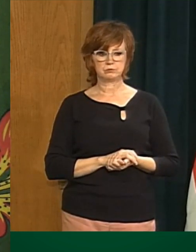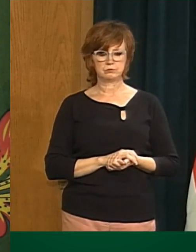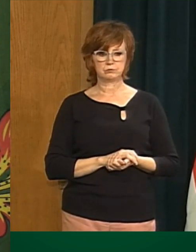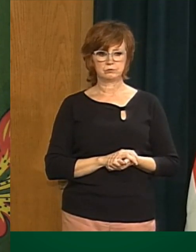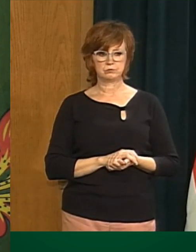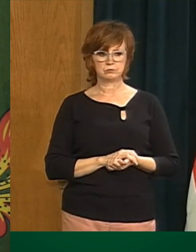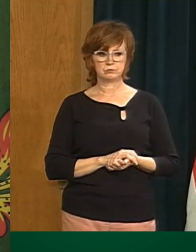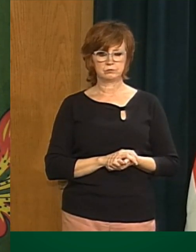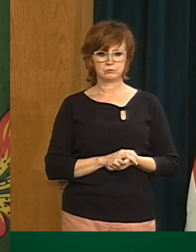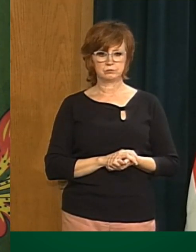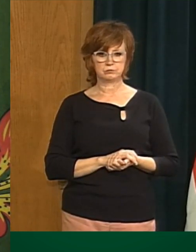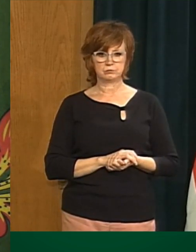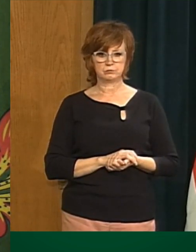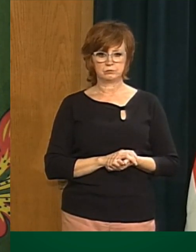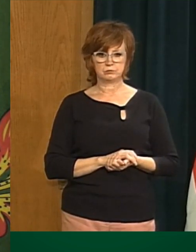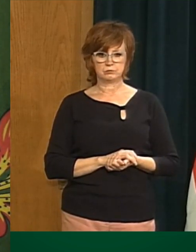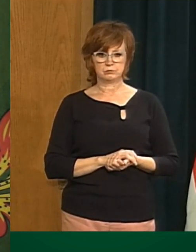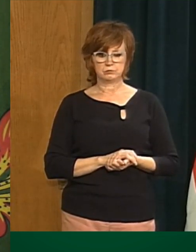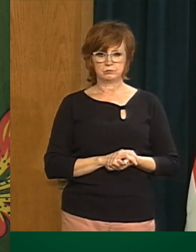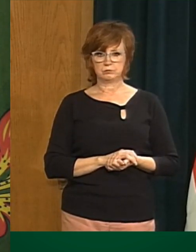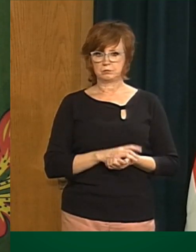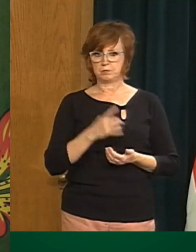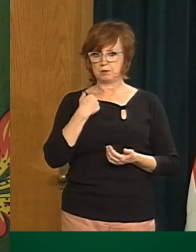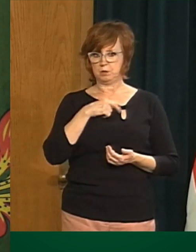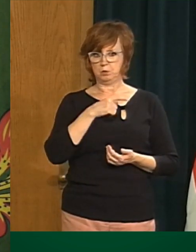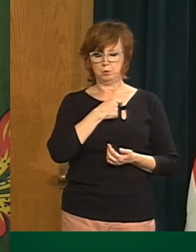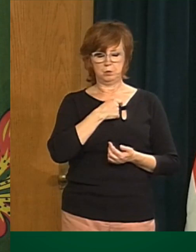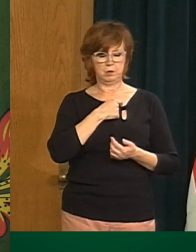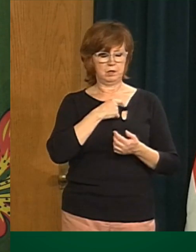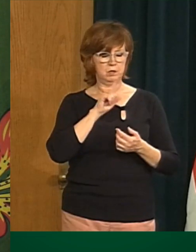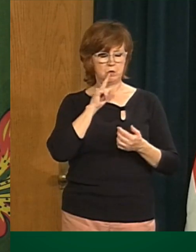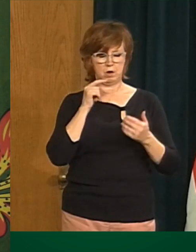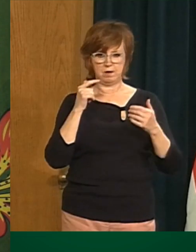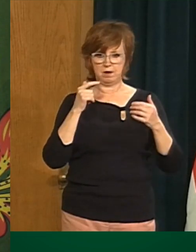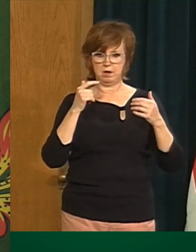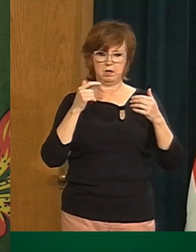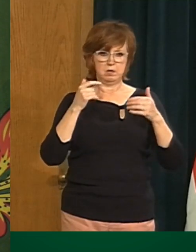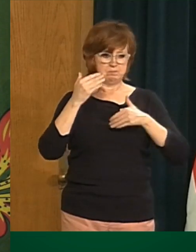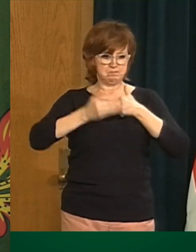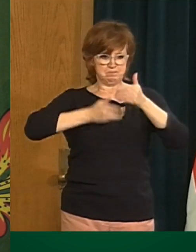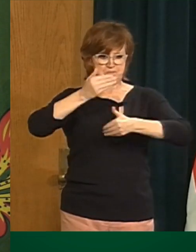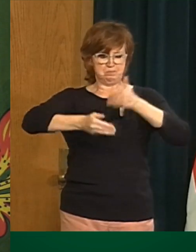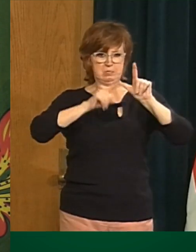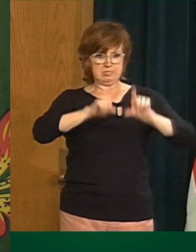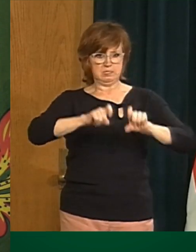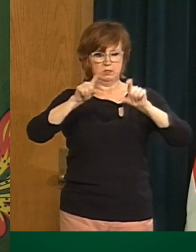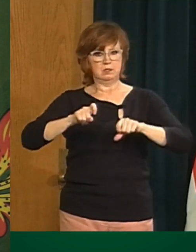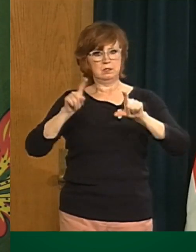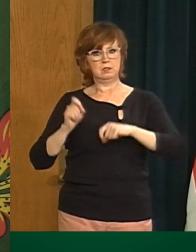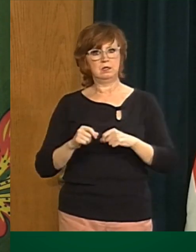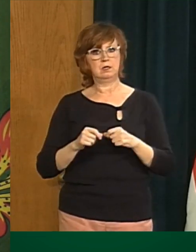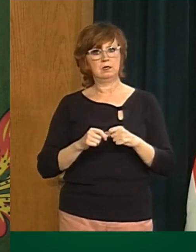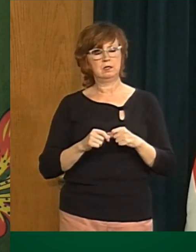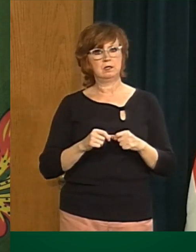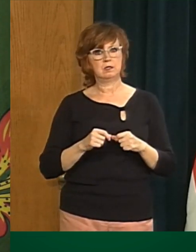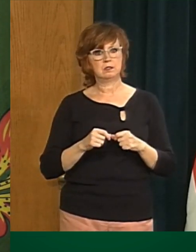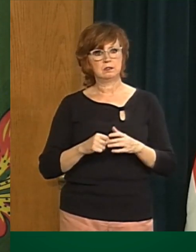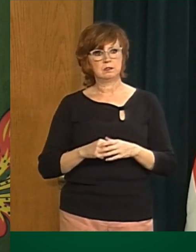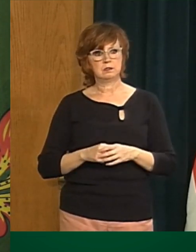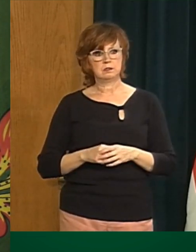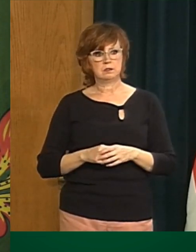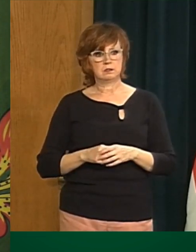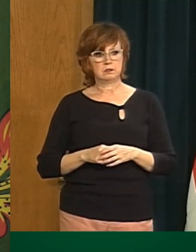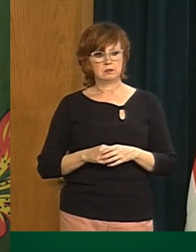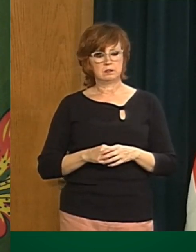COVID-19, continues to be very aggressive right across the province. What we are seeing is lower testing rates in many of those communities because of the